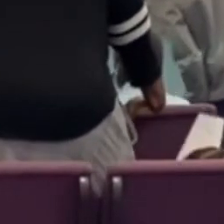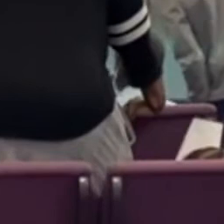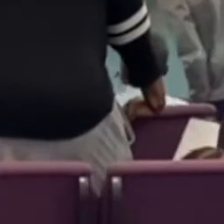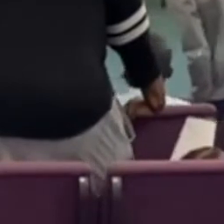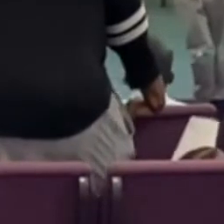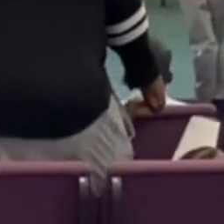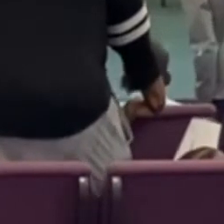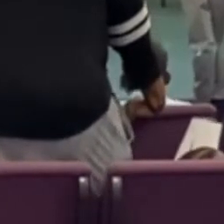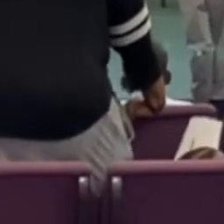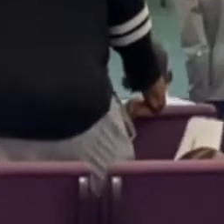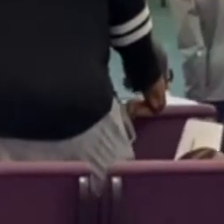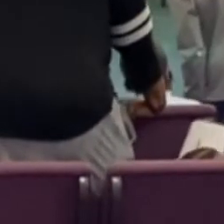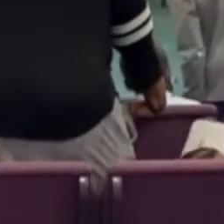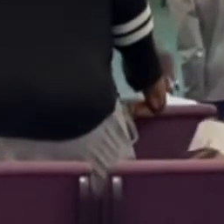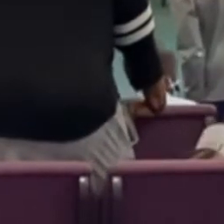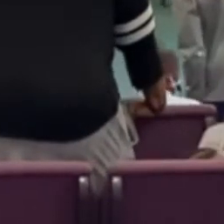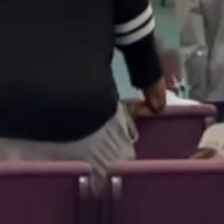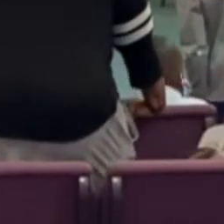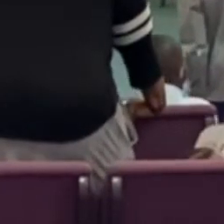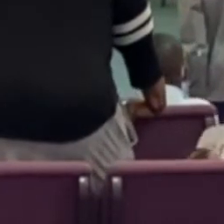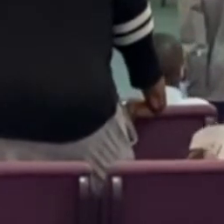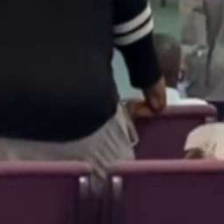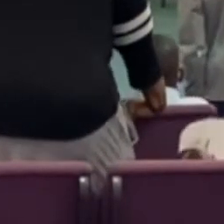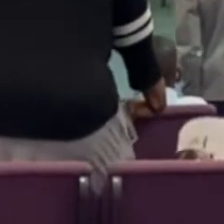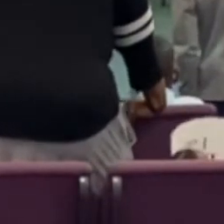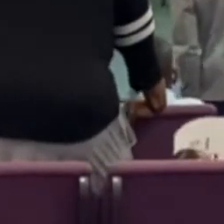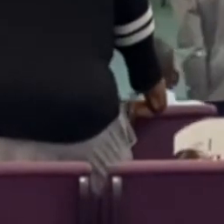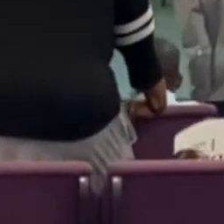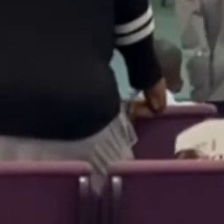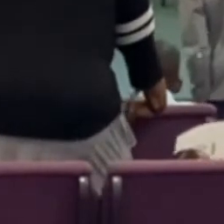with the evidence of speaking with other tongues.